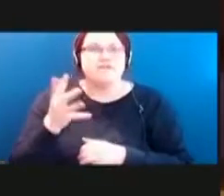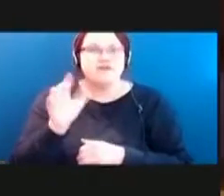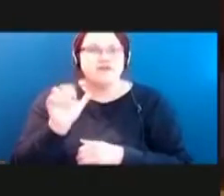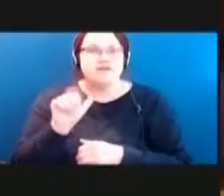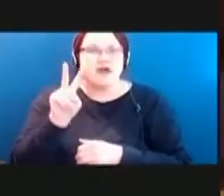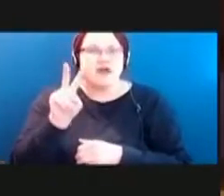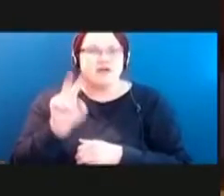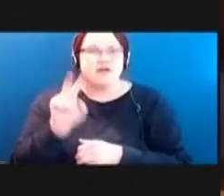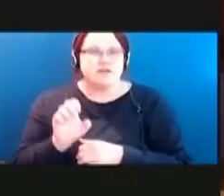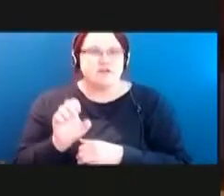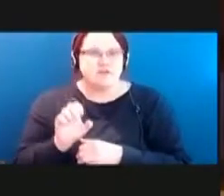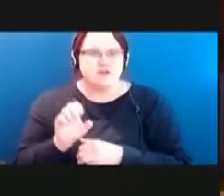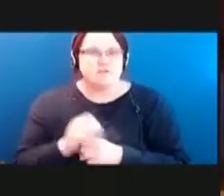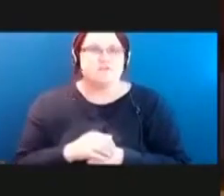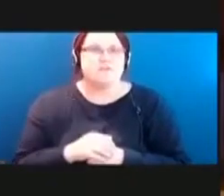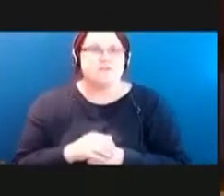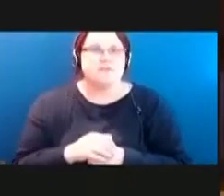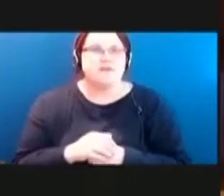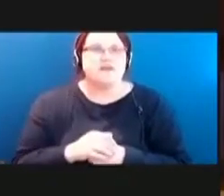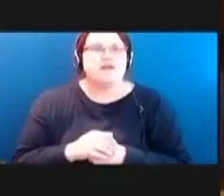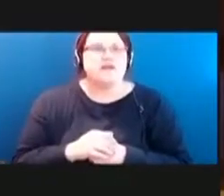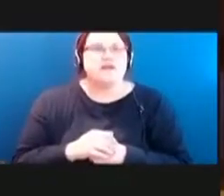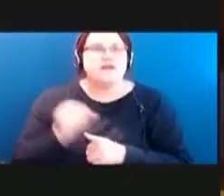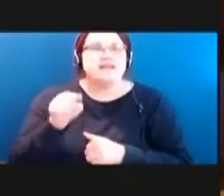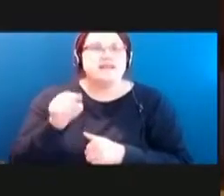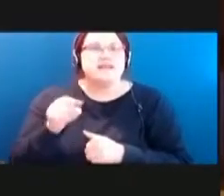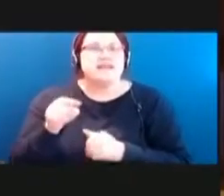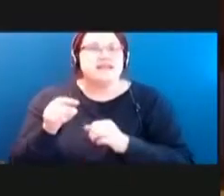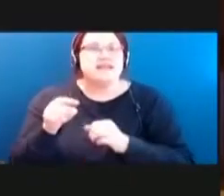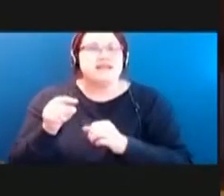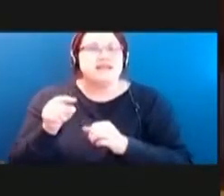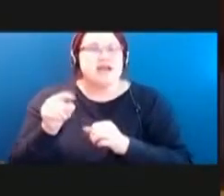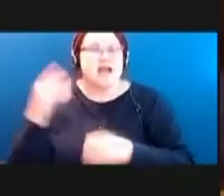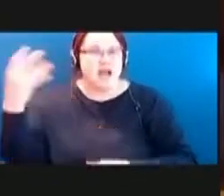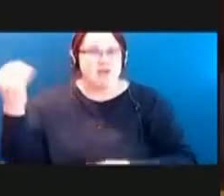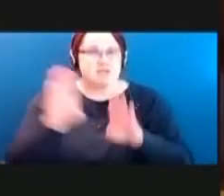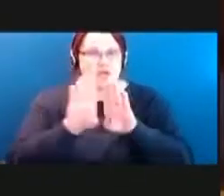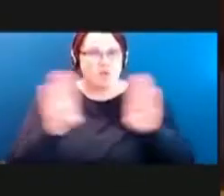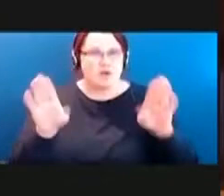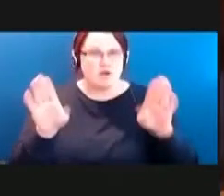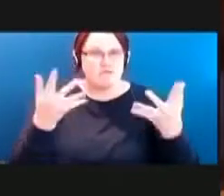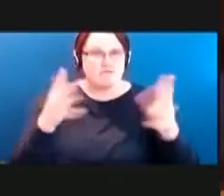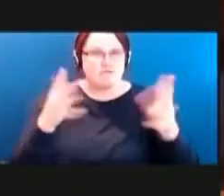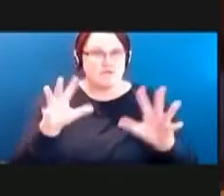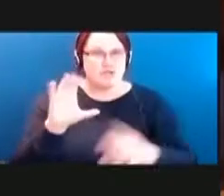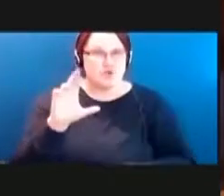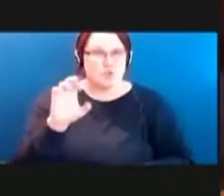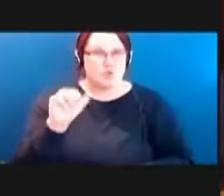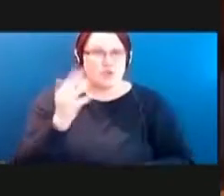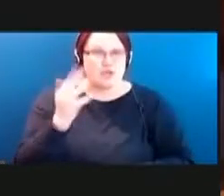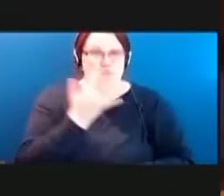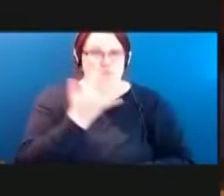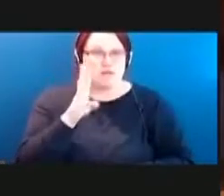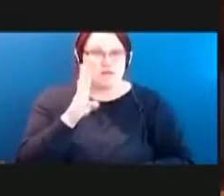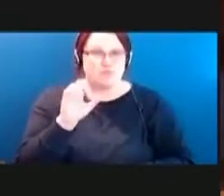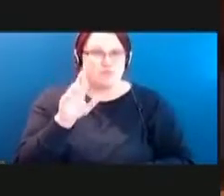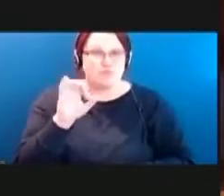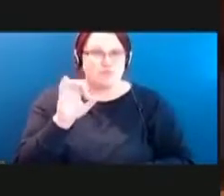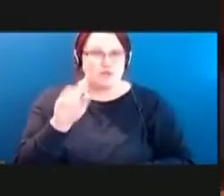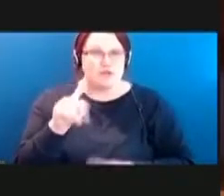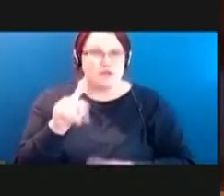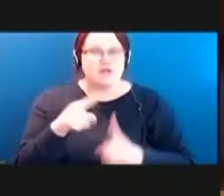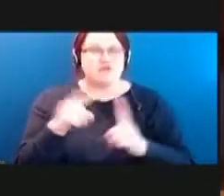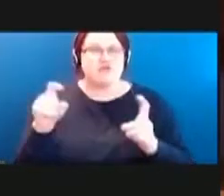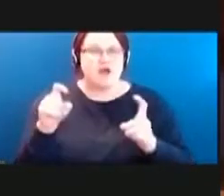The expansive exterior walls are finished in cream color brick from the Katanning Brick and Fire Clay Company